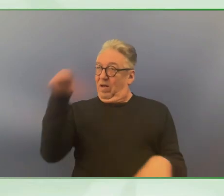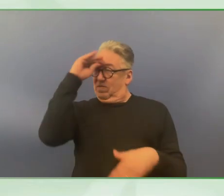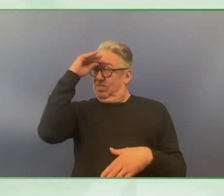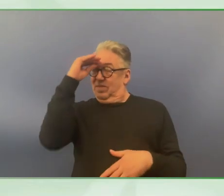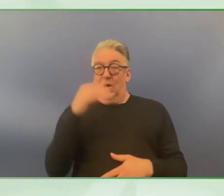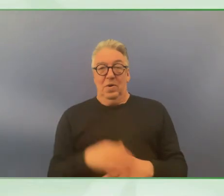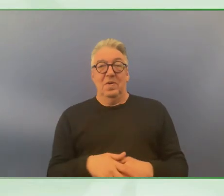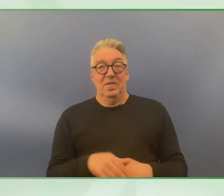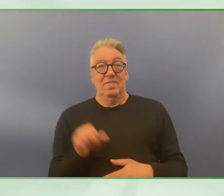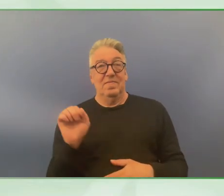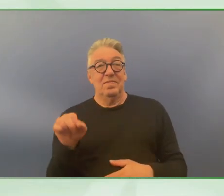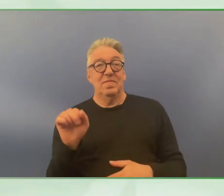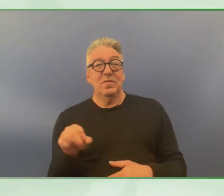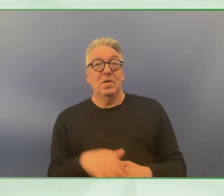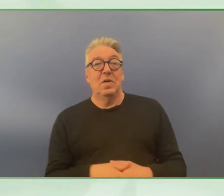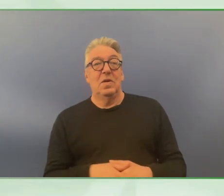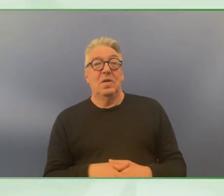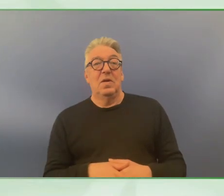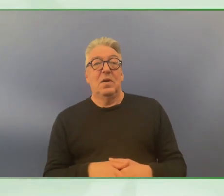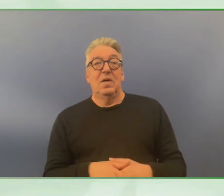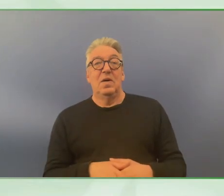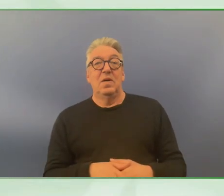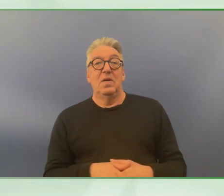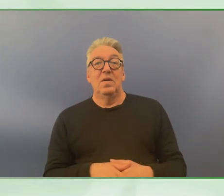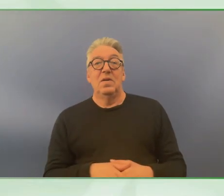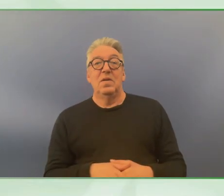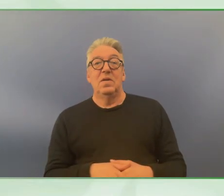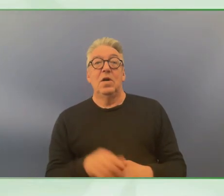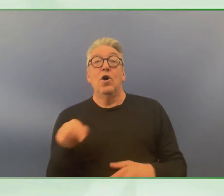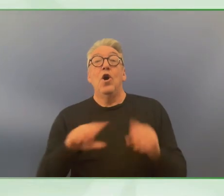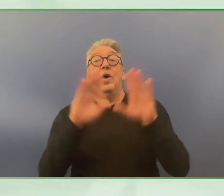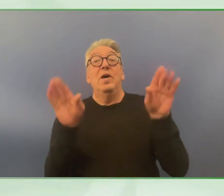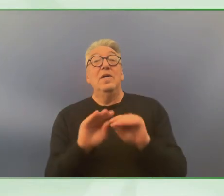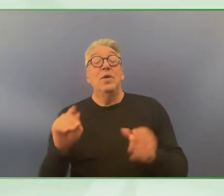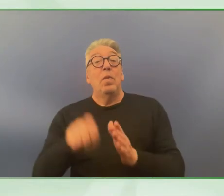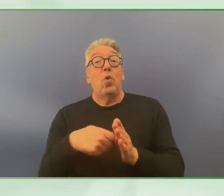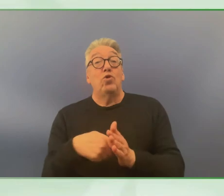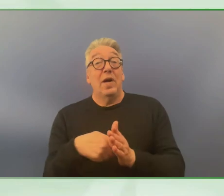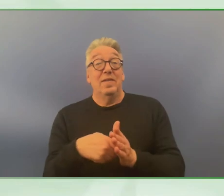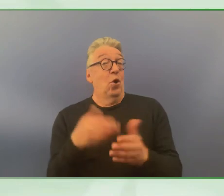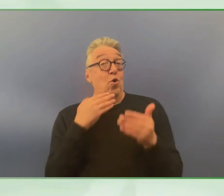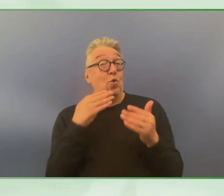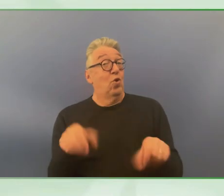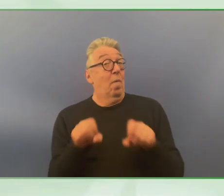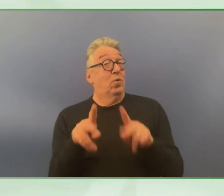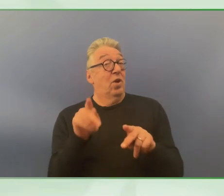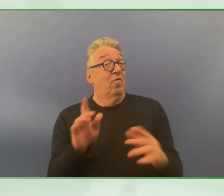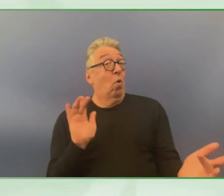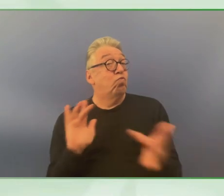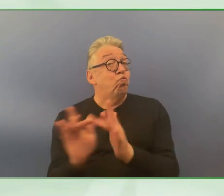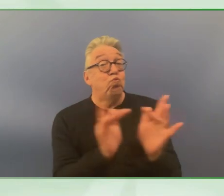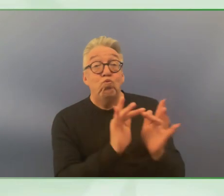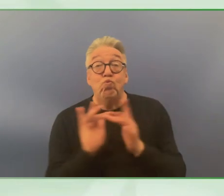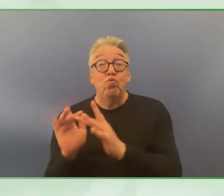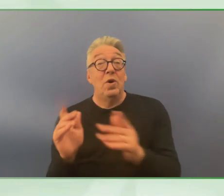use Zero Project to make new connections, make new business connections, make new interactions, meet new people, but also get to know